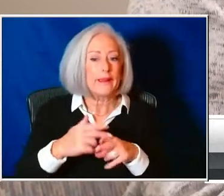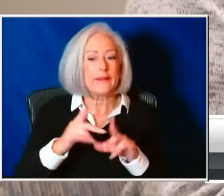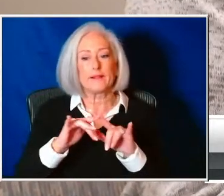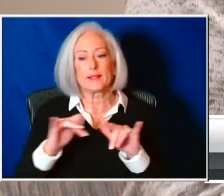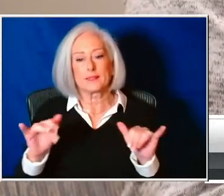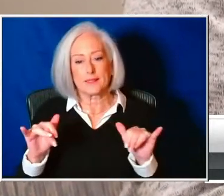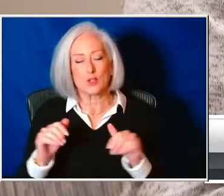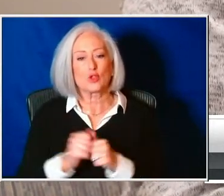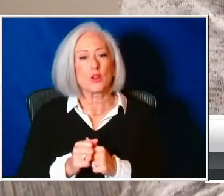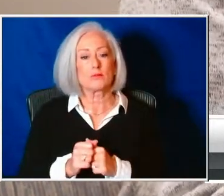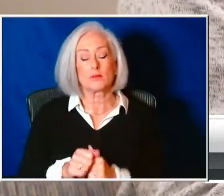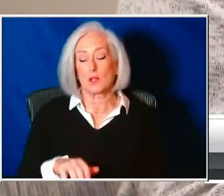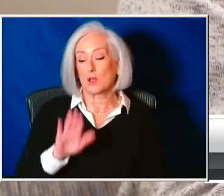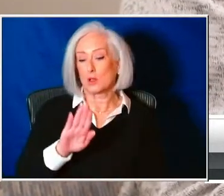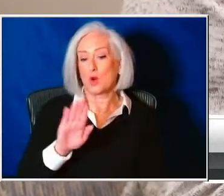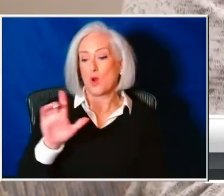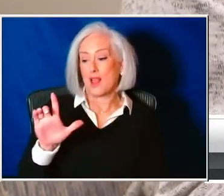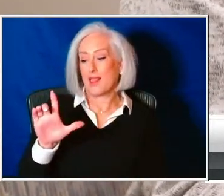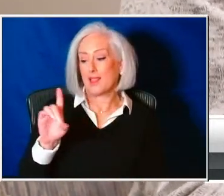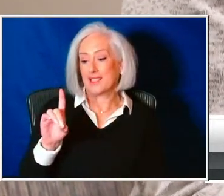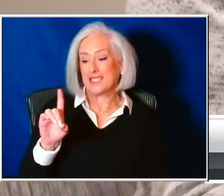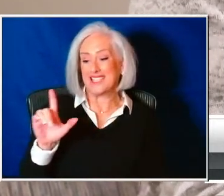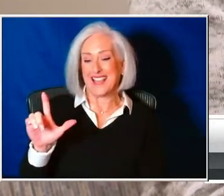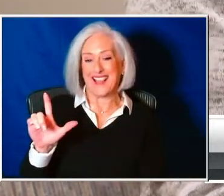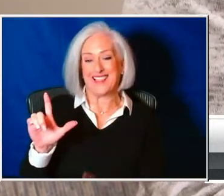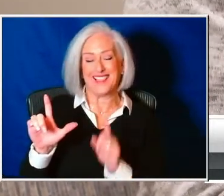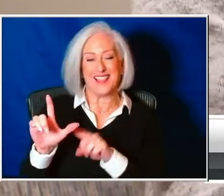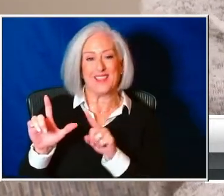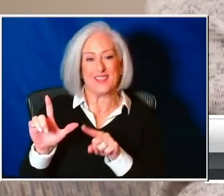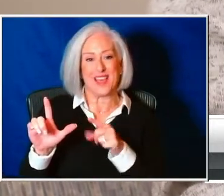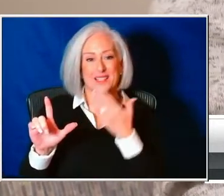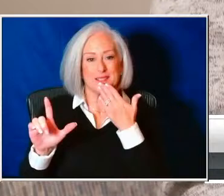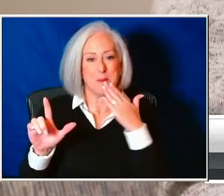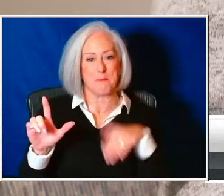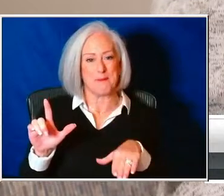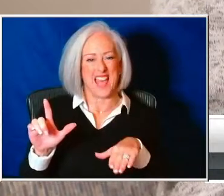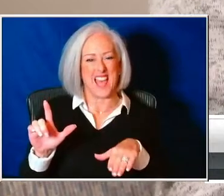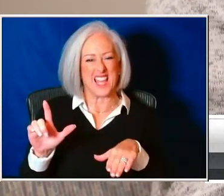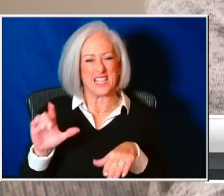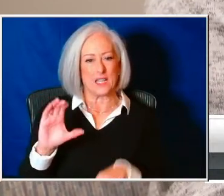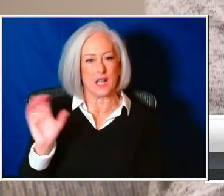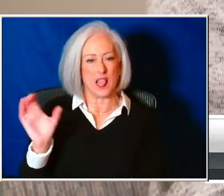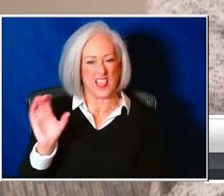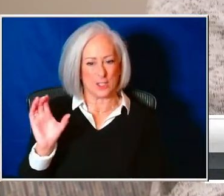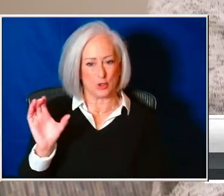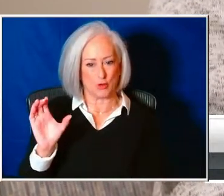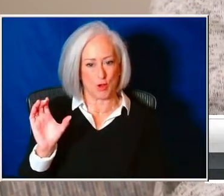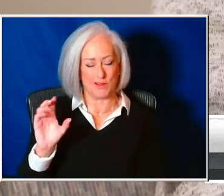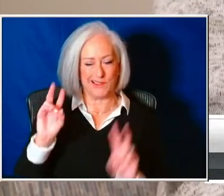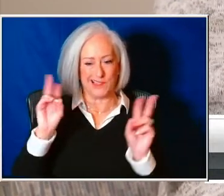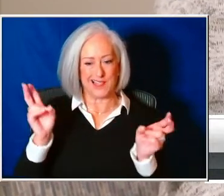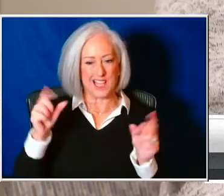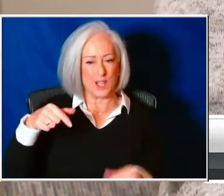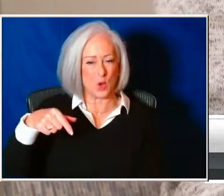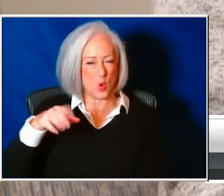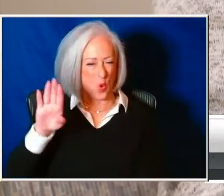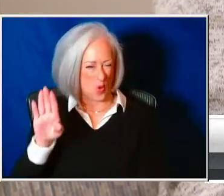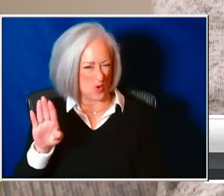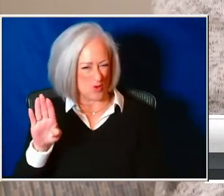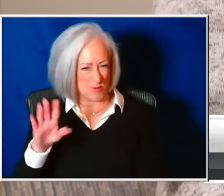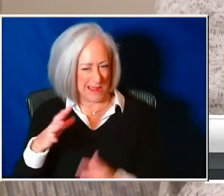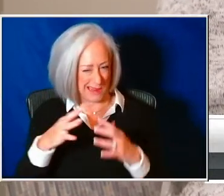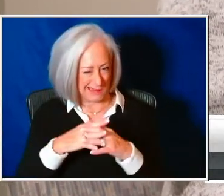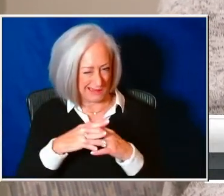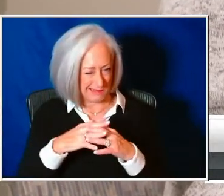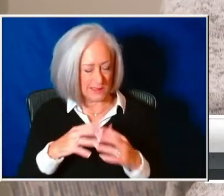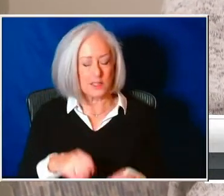bad cholesterol, I consider that the quarterback of this process. So doctors really are going to want to